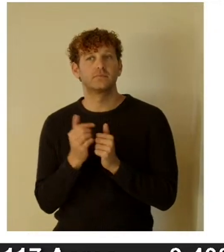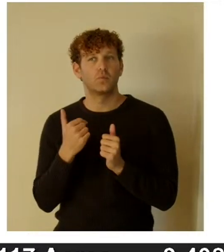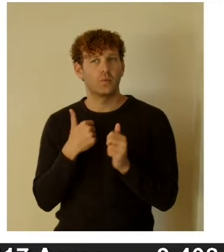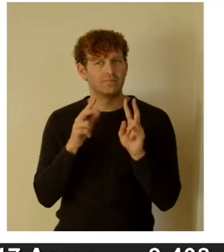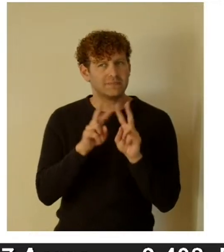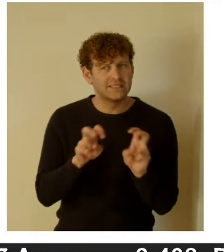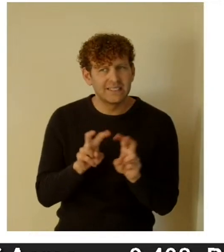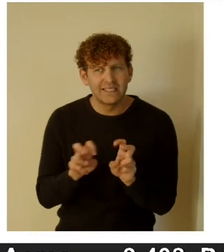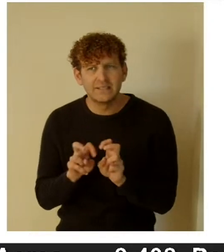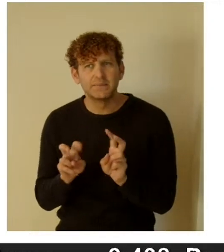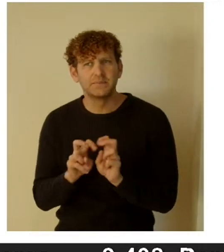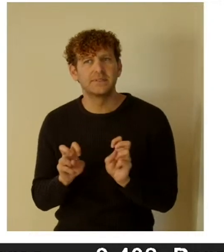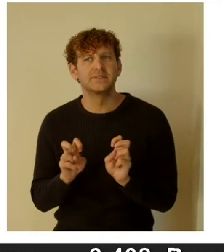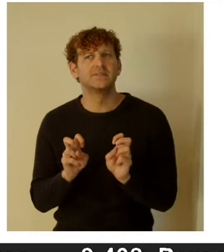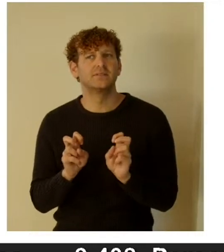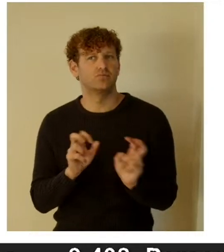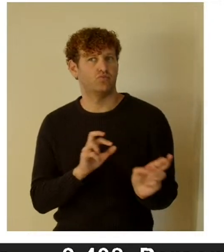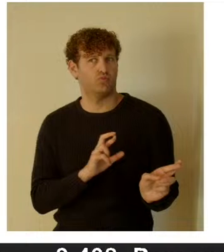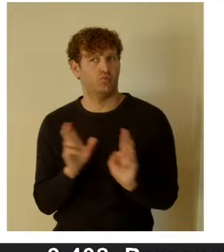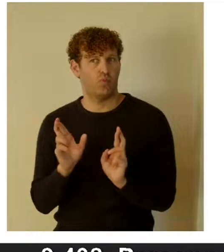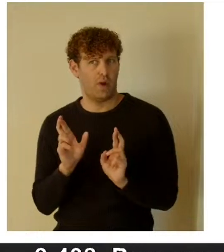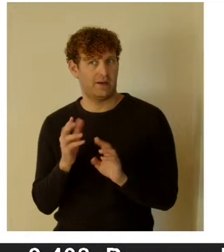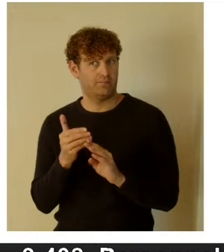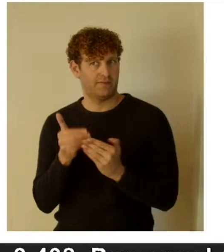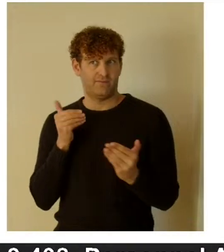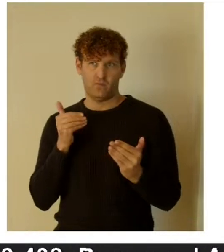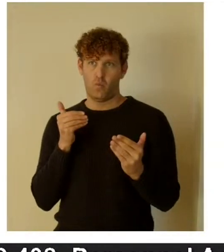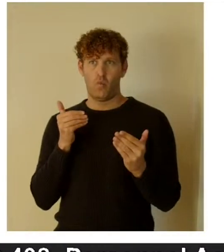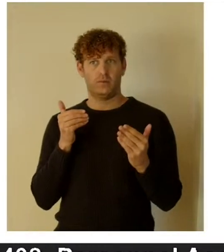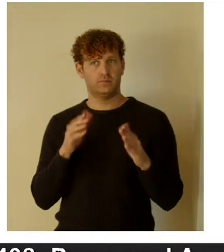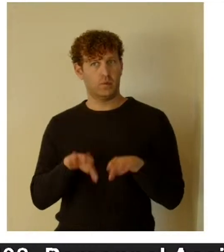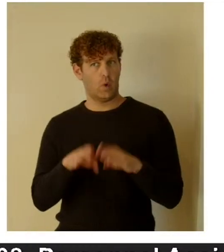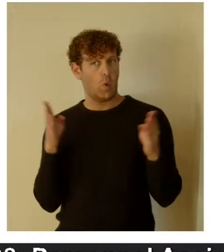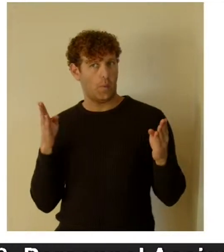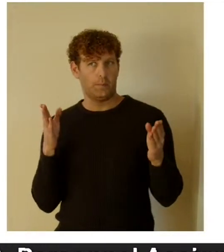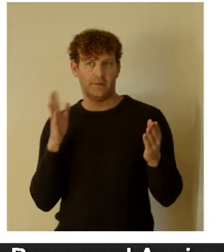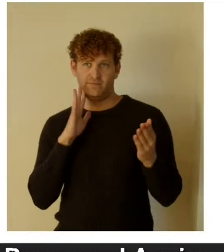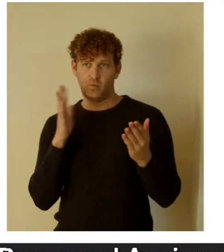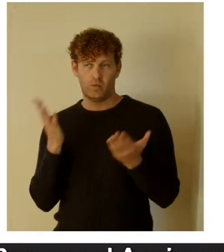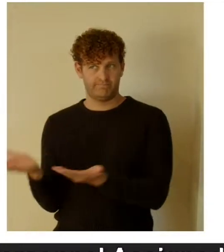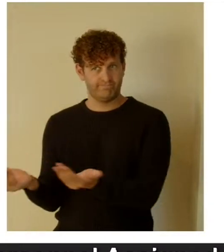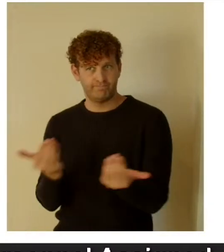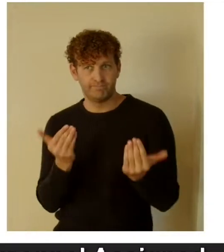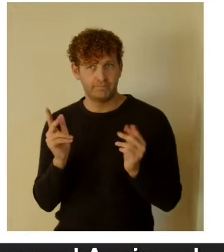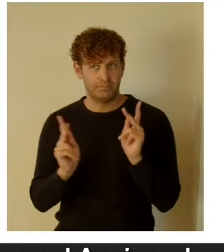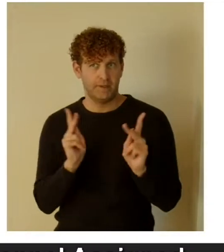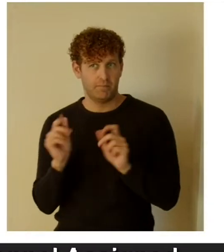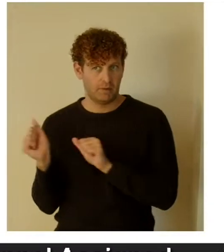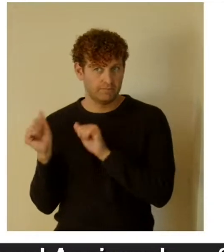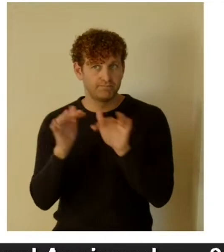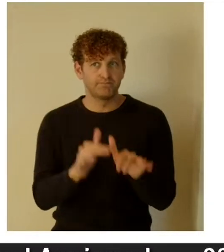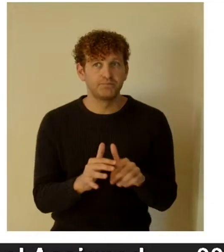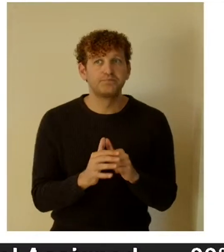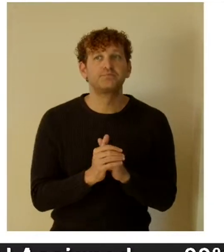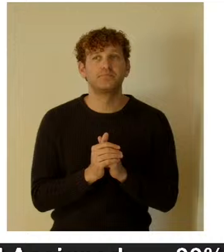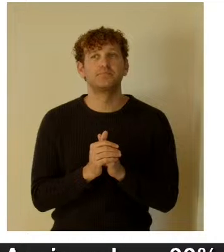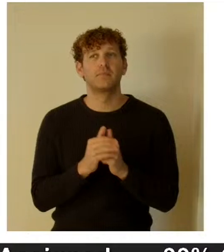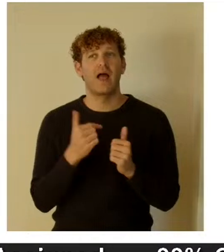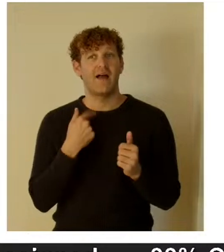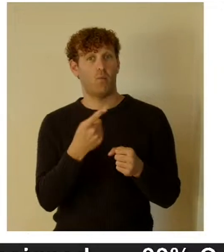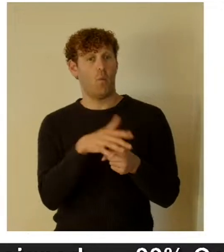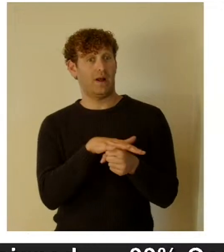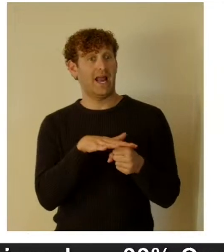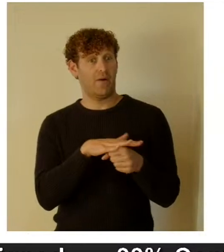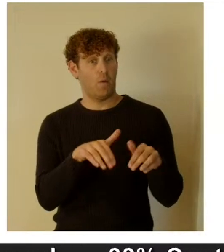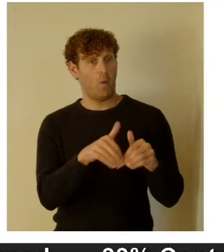to be on board before we can actually open it up. We started with one area yesterday, and we're making progress with the Kenanoa